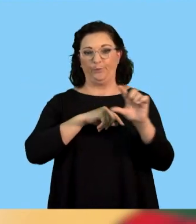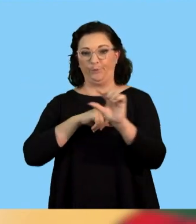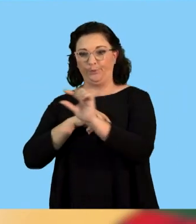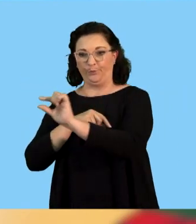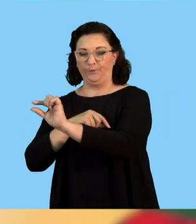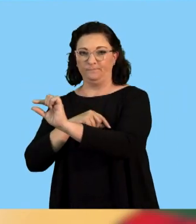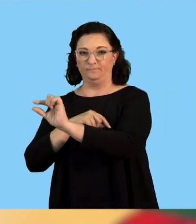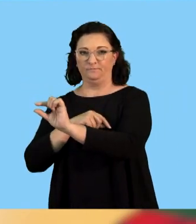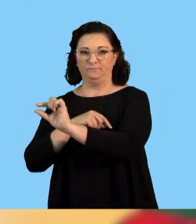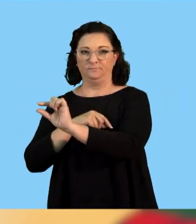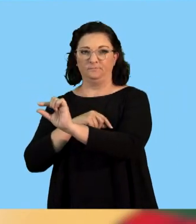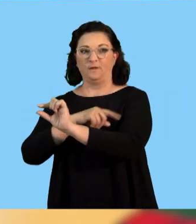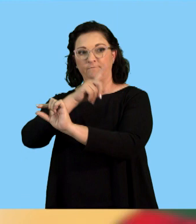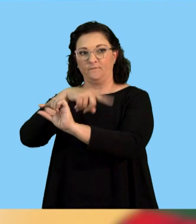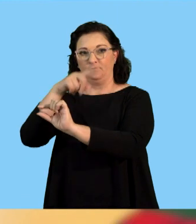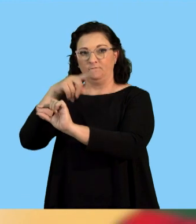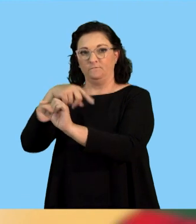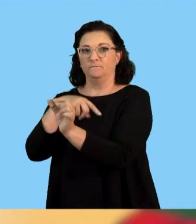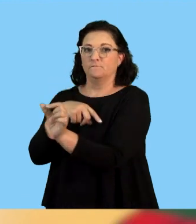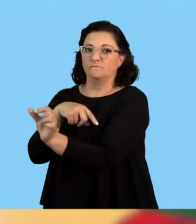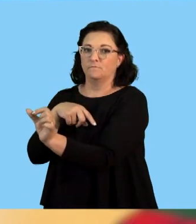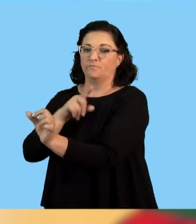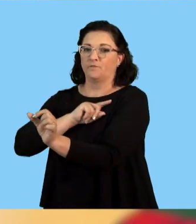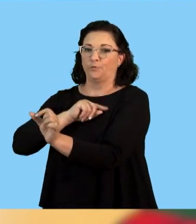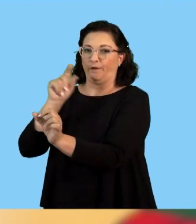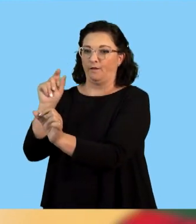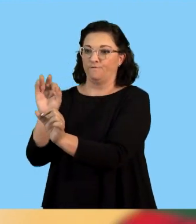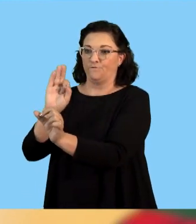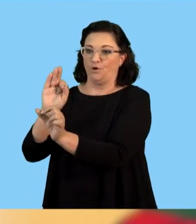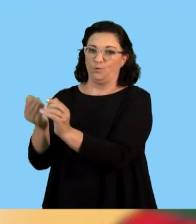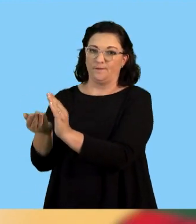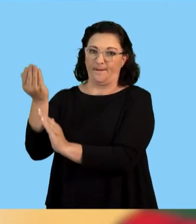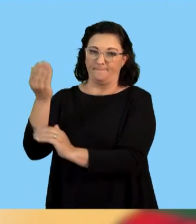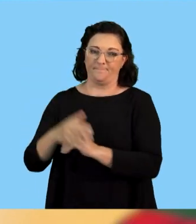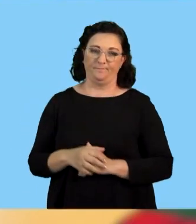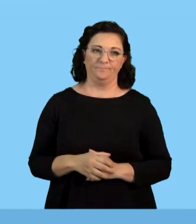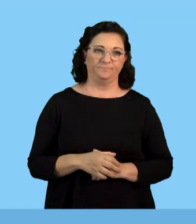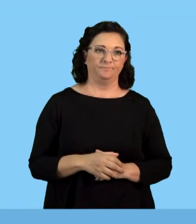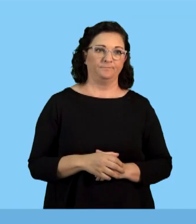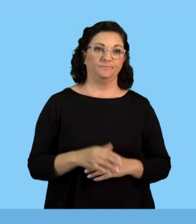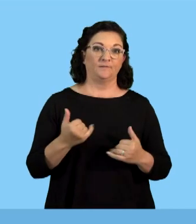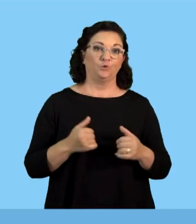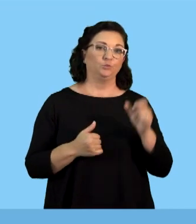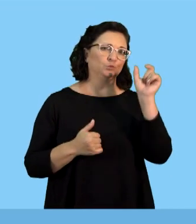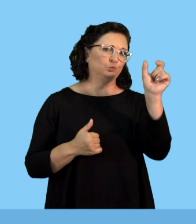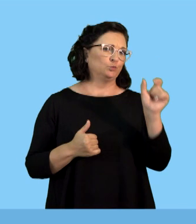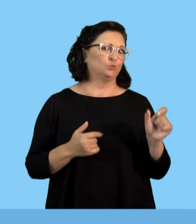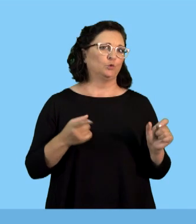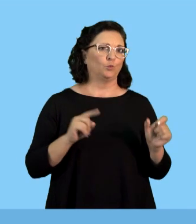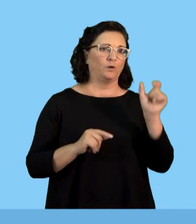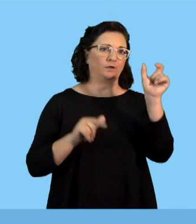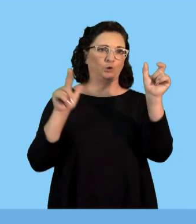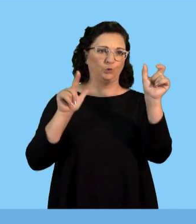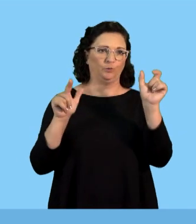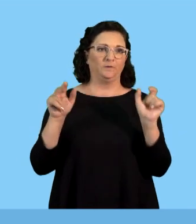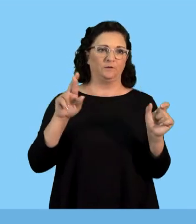wavelength. And if we are decreasing in wavelength, the frequency is increasing of those colors. Now, we also now used words such